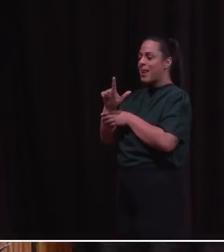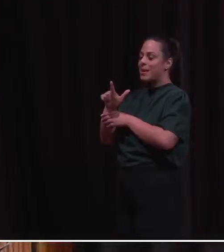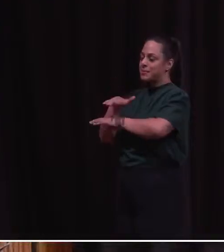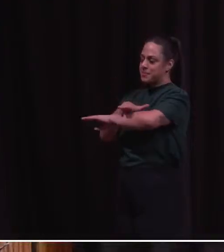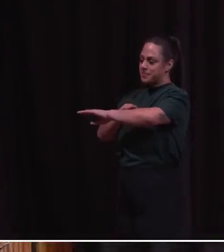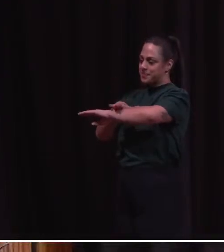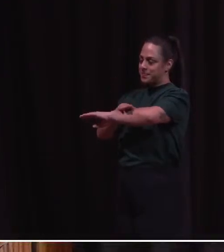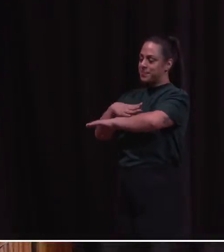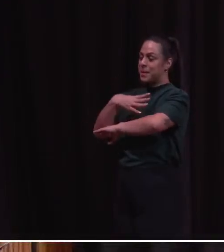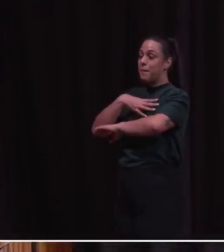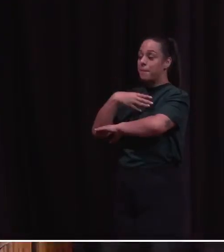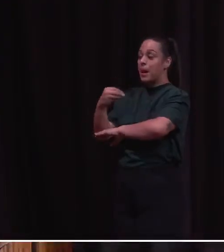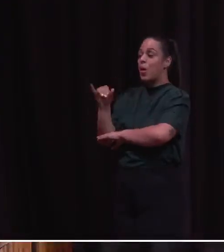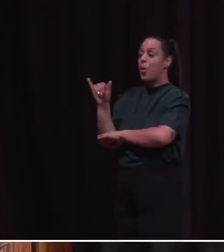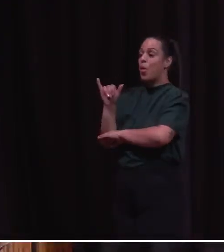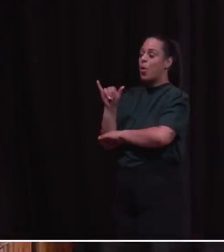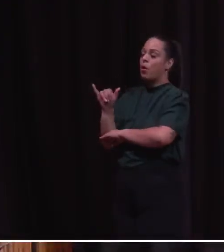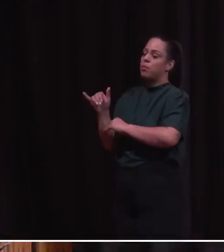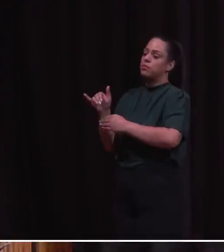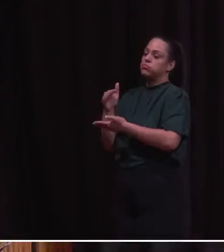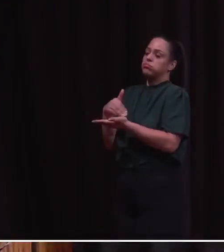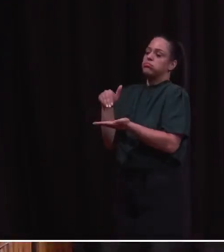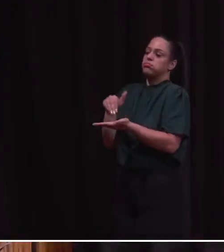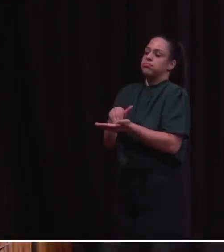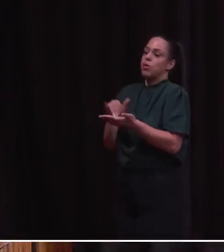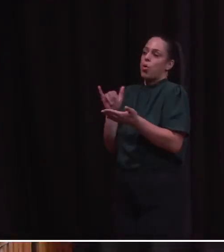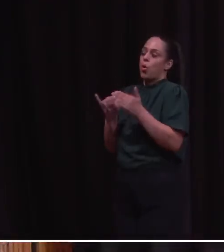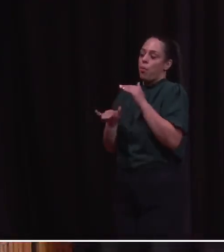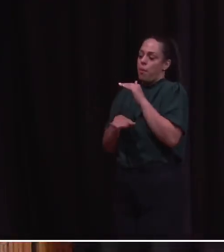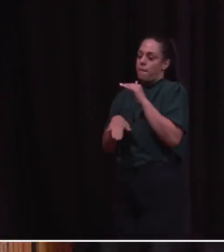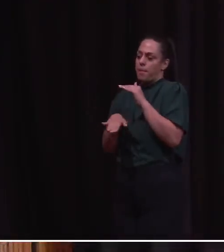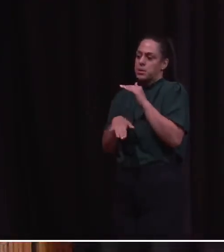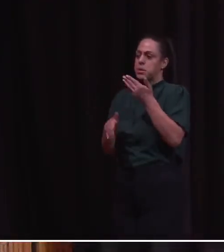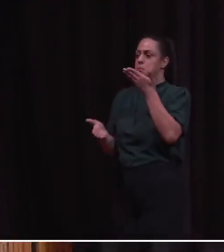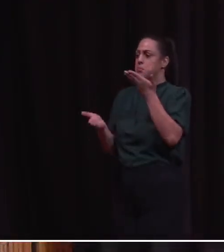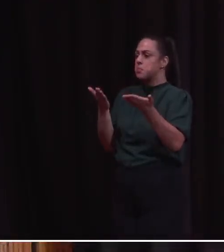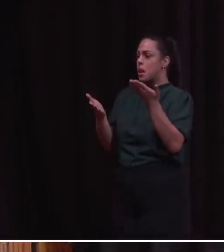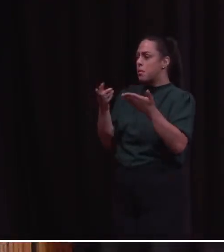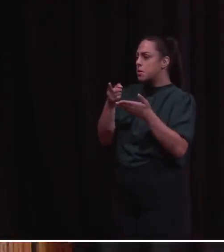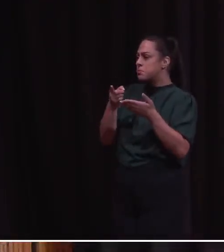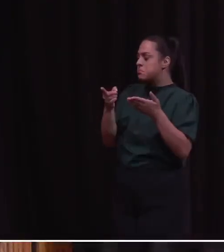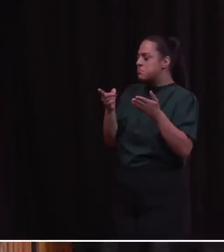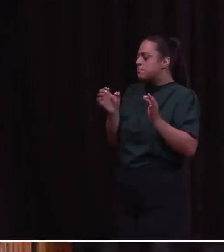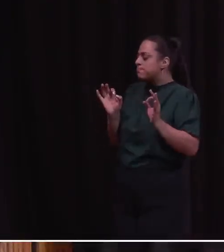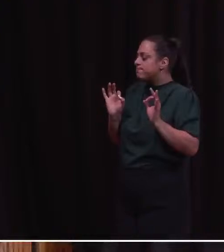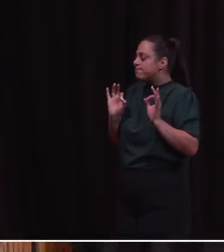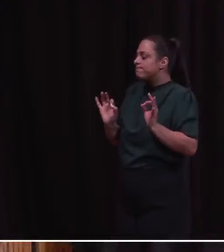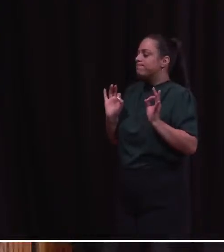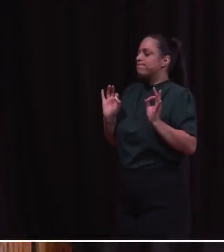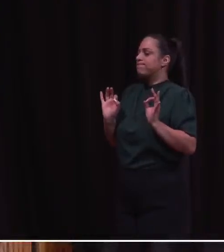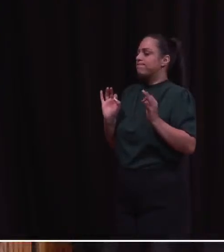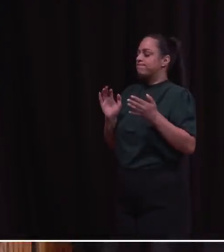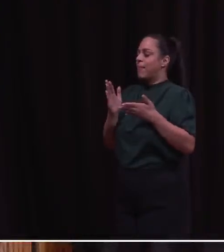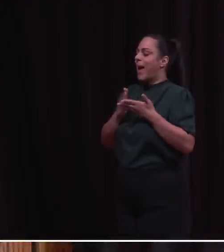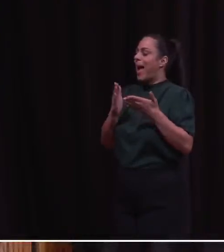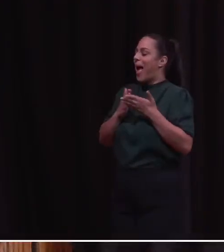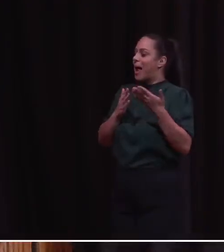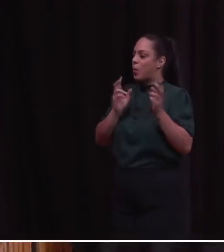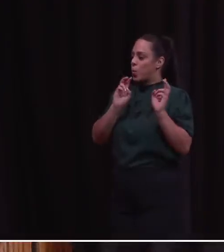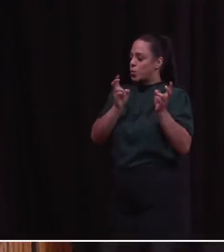be okay in certain places. I don't see how it describes